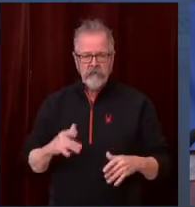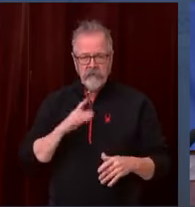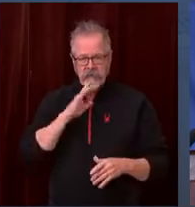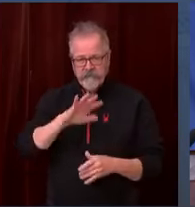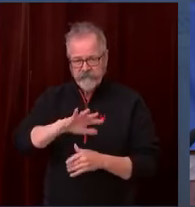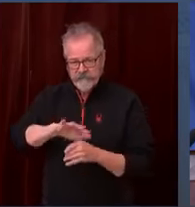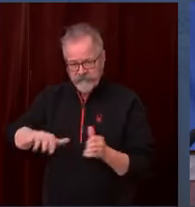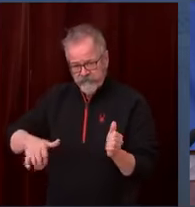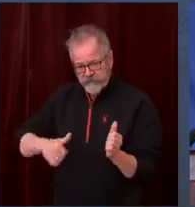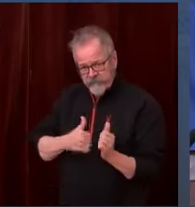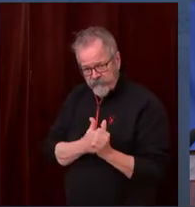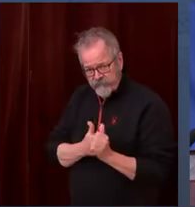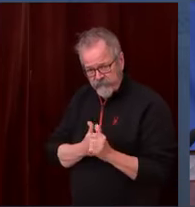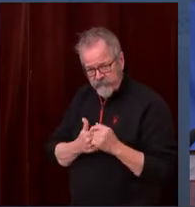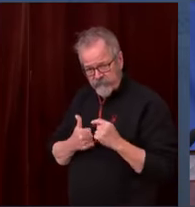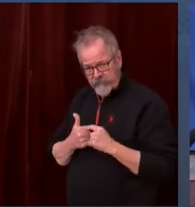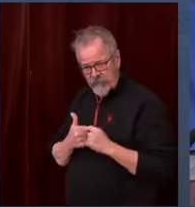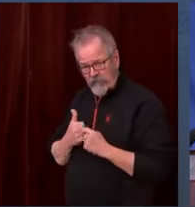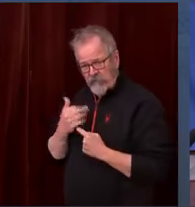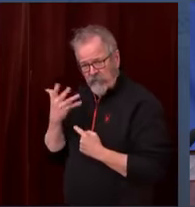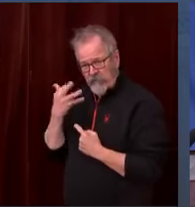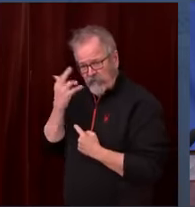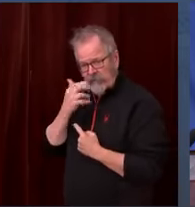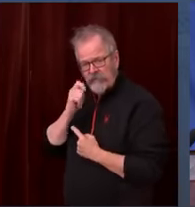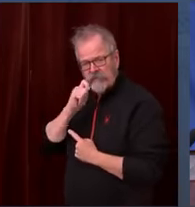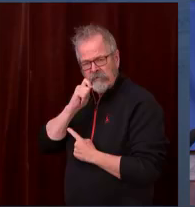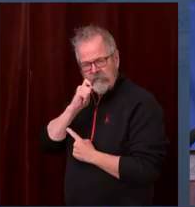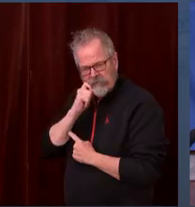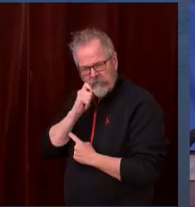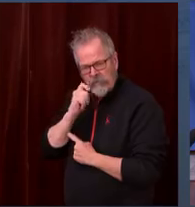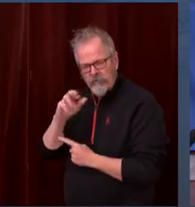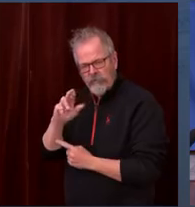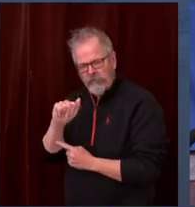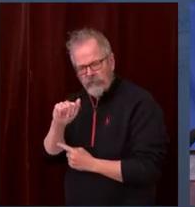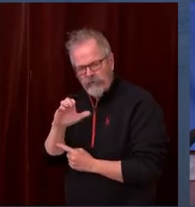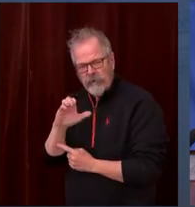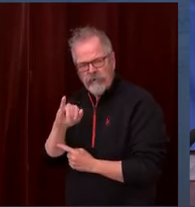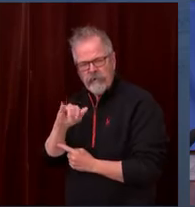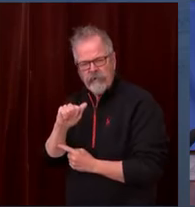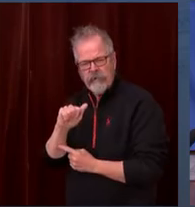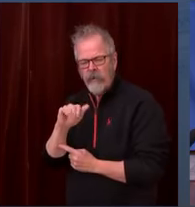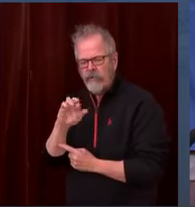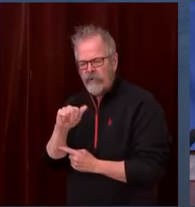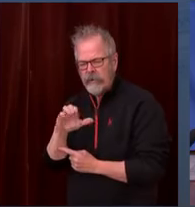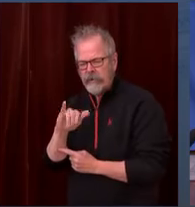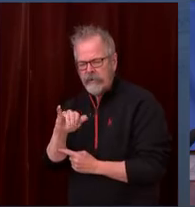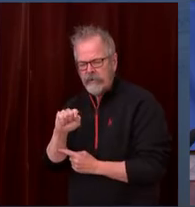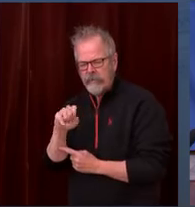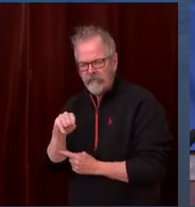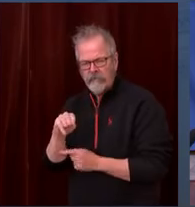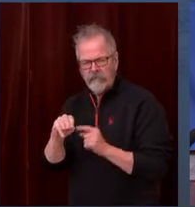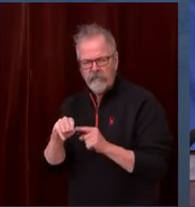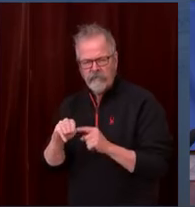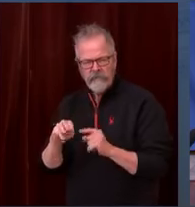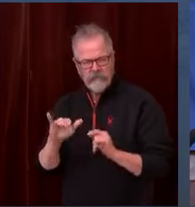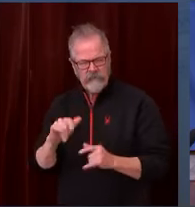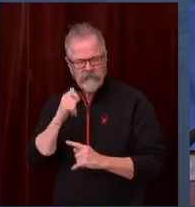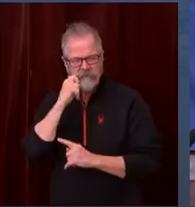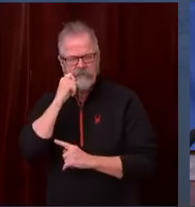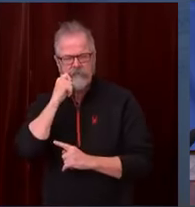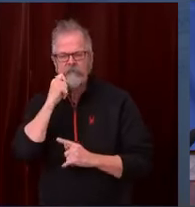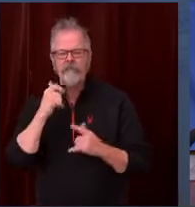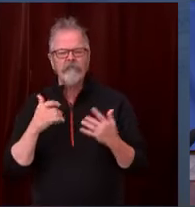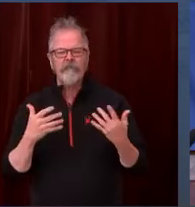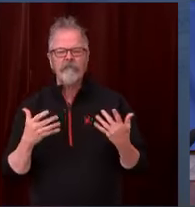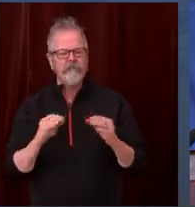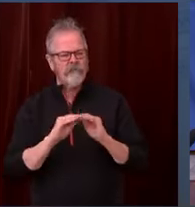So now is the time to implement real change that will have a positive impact on the lives of those most impacted by